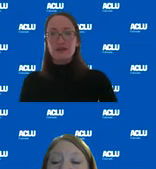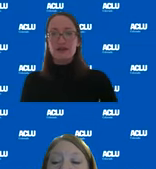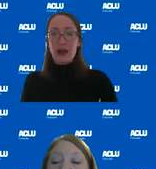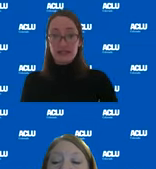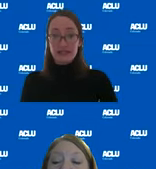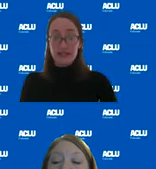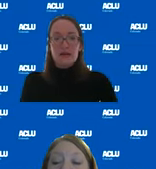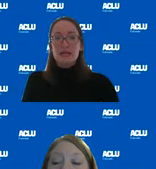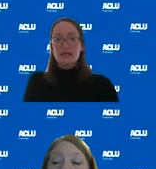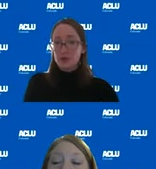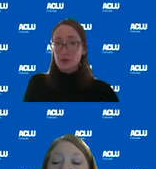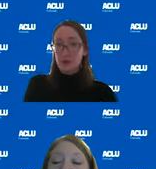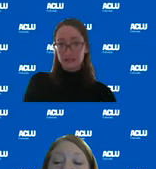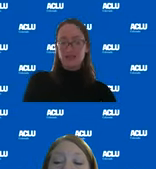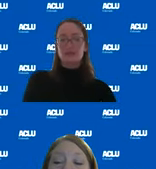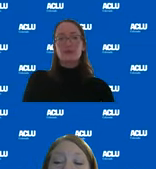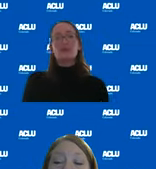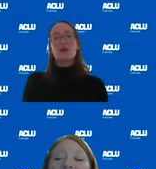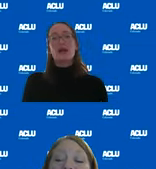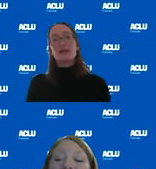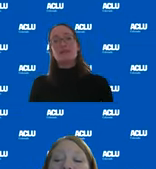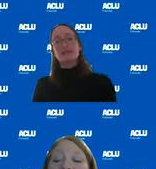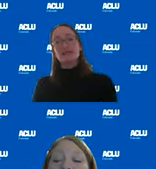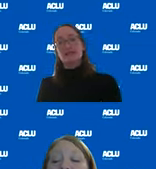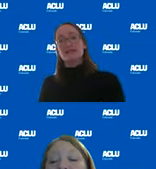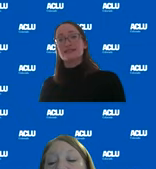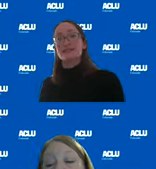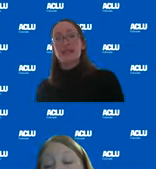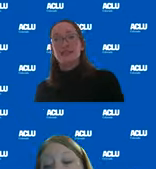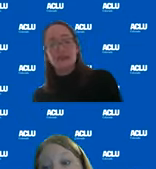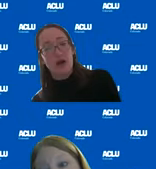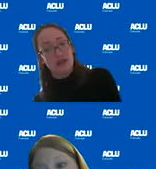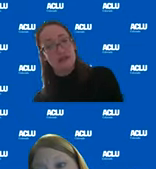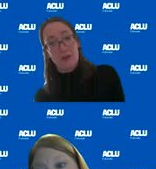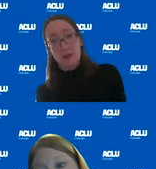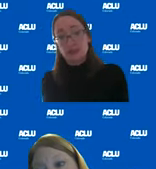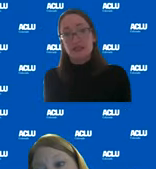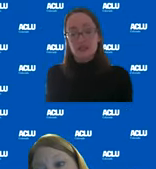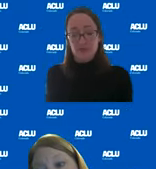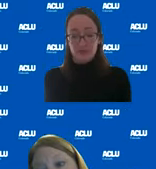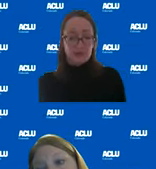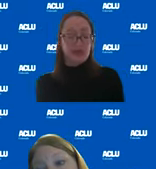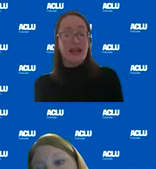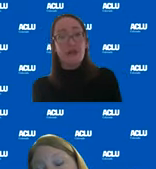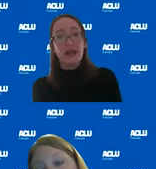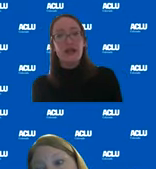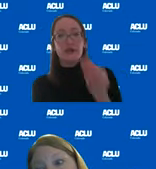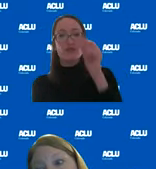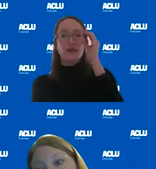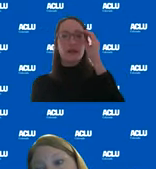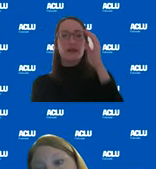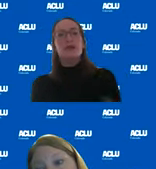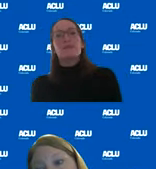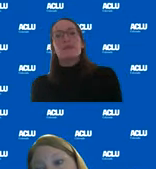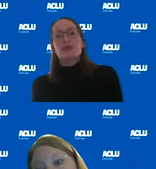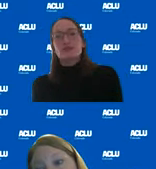never not. It is their own policies. So what happens is that the state eats the cost of that postage, usually the county that you're voting